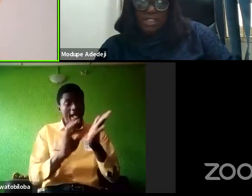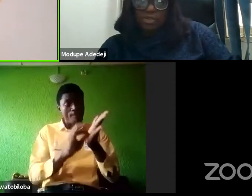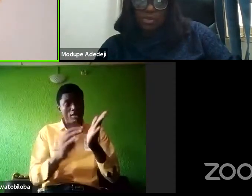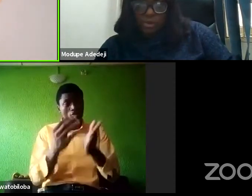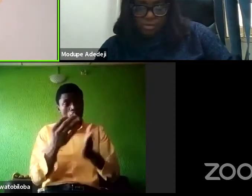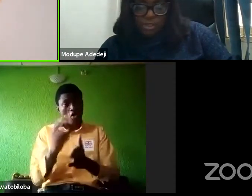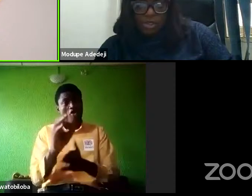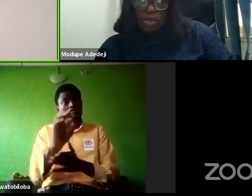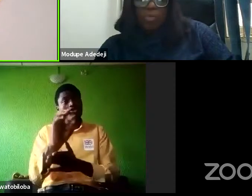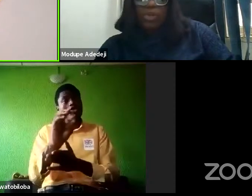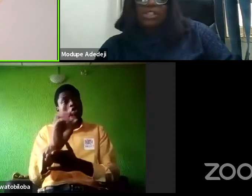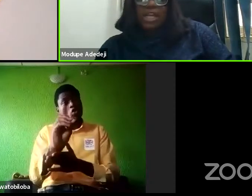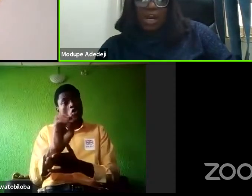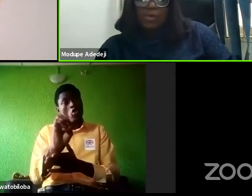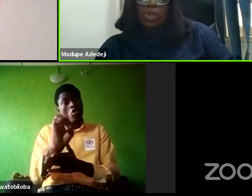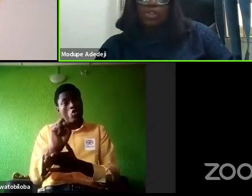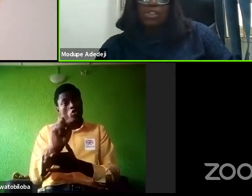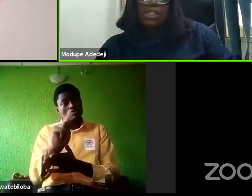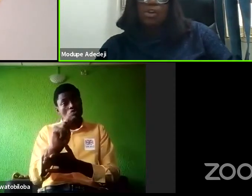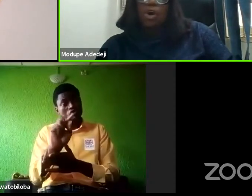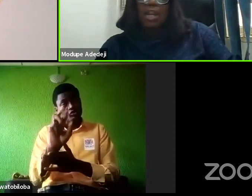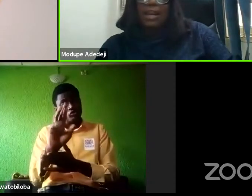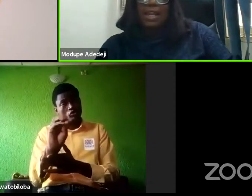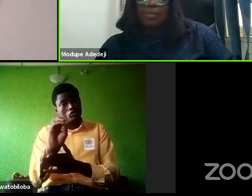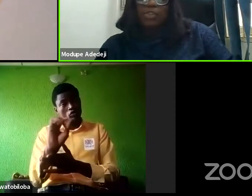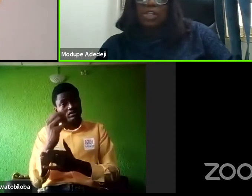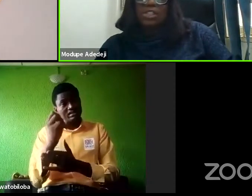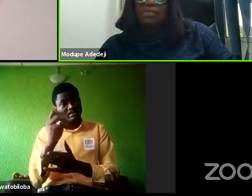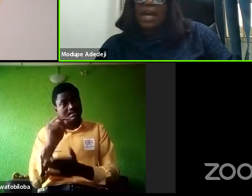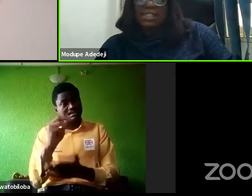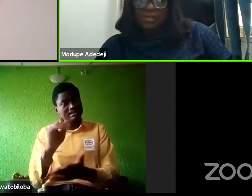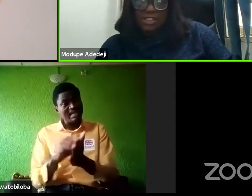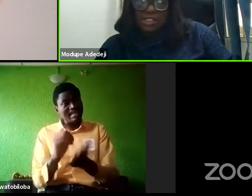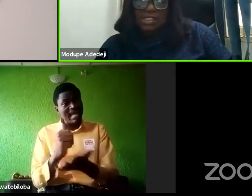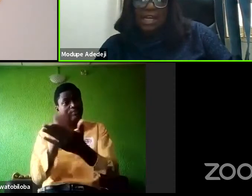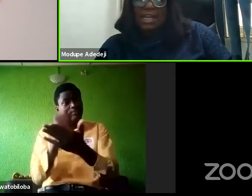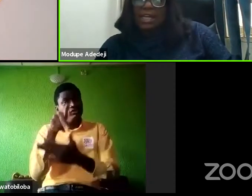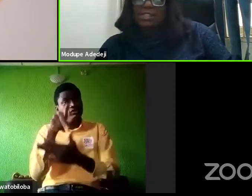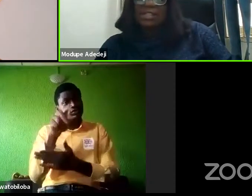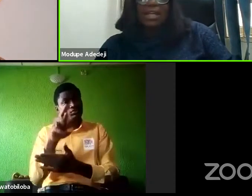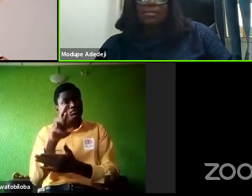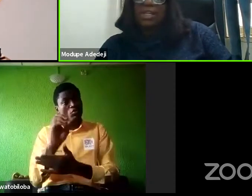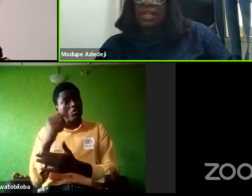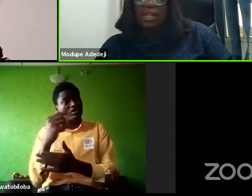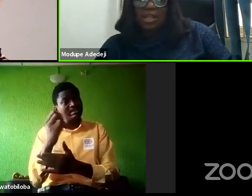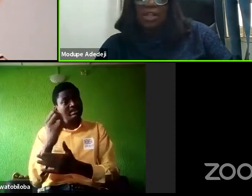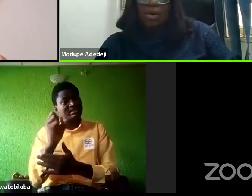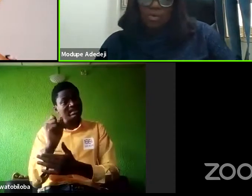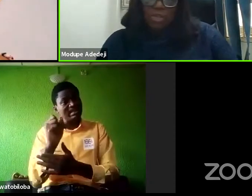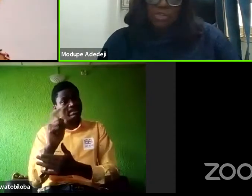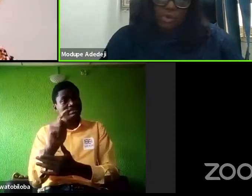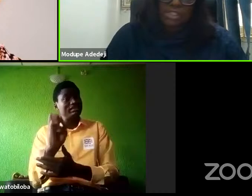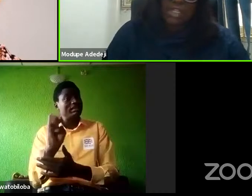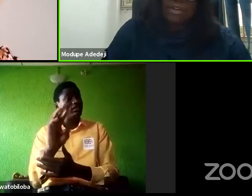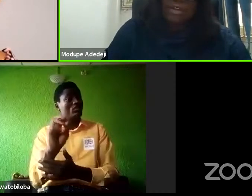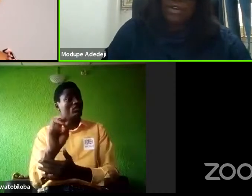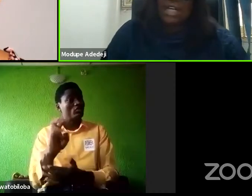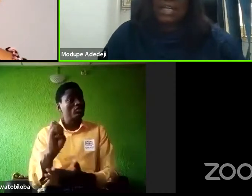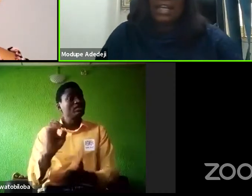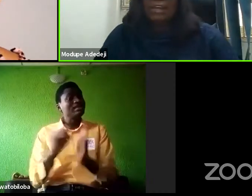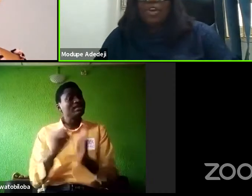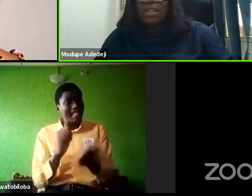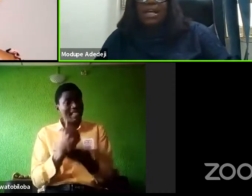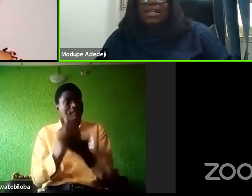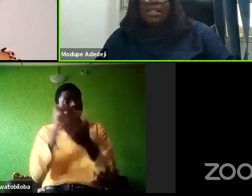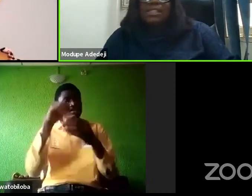help with progesterone, which helps us in all our reproductive activities and whatnot and all